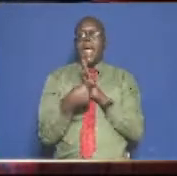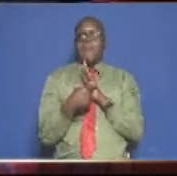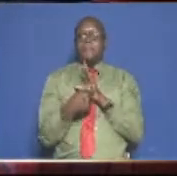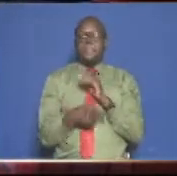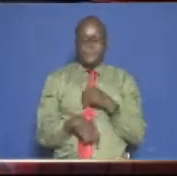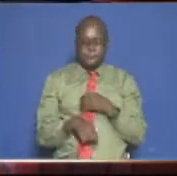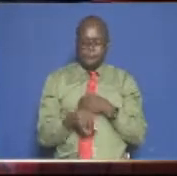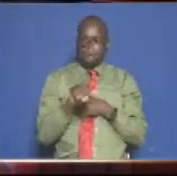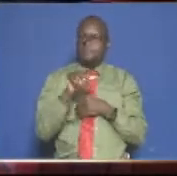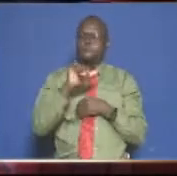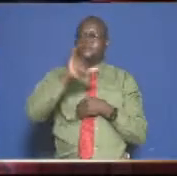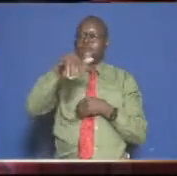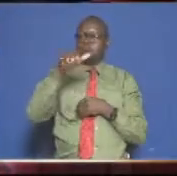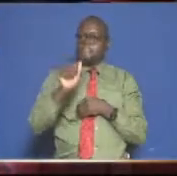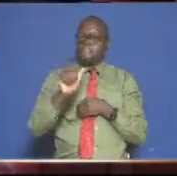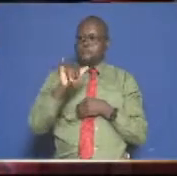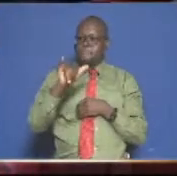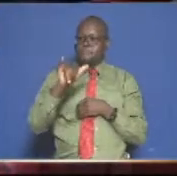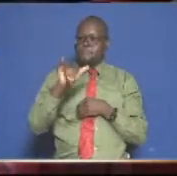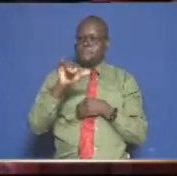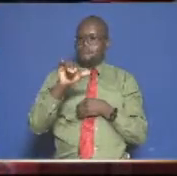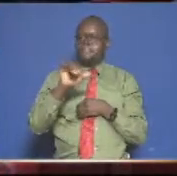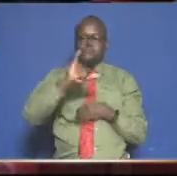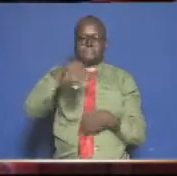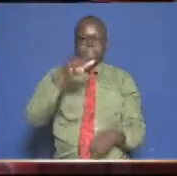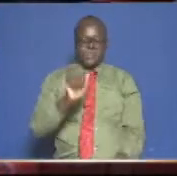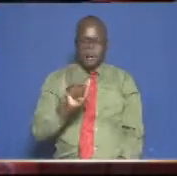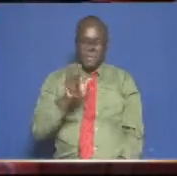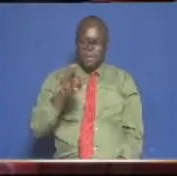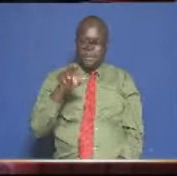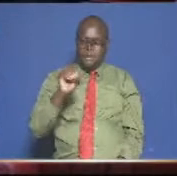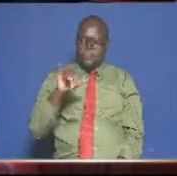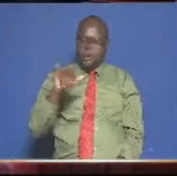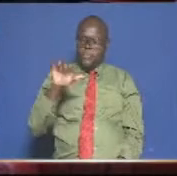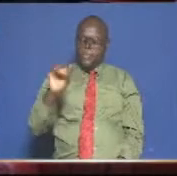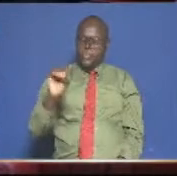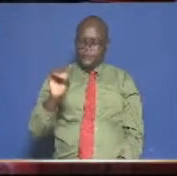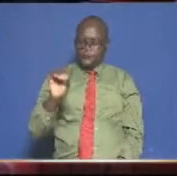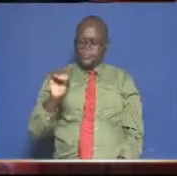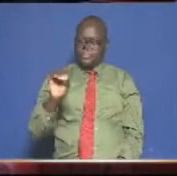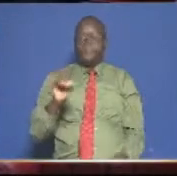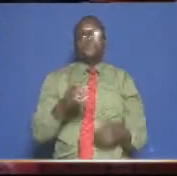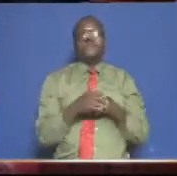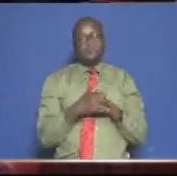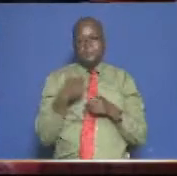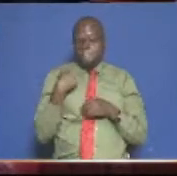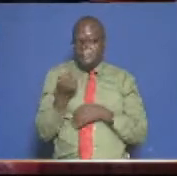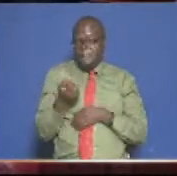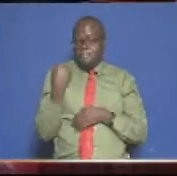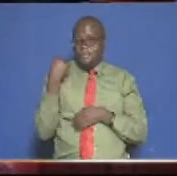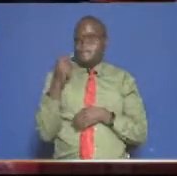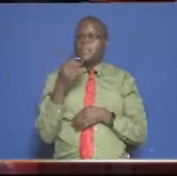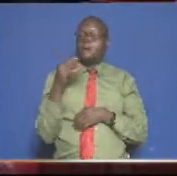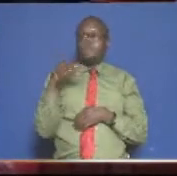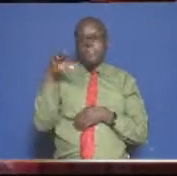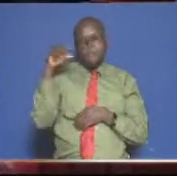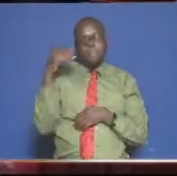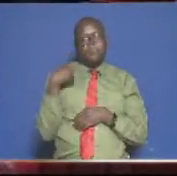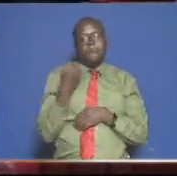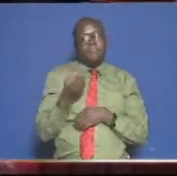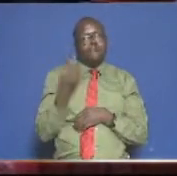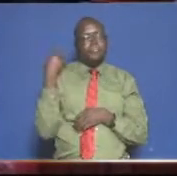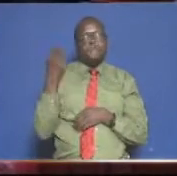Washington Jacoyo Midiwo. Mr. Speaker, I got to learn yesterday that Honorable